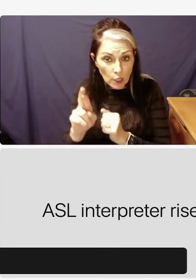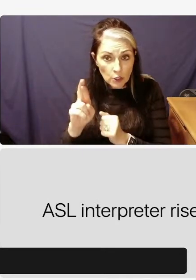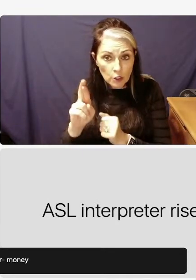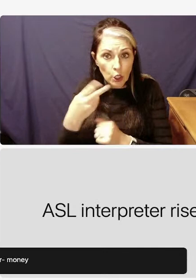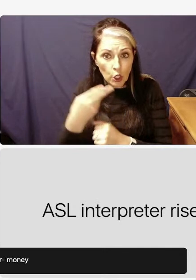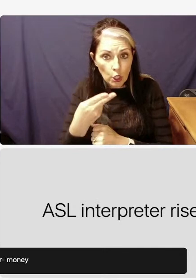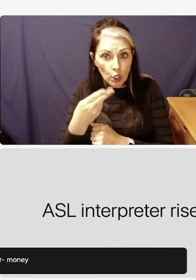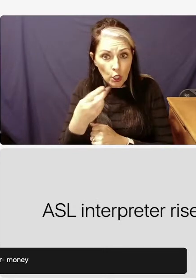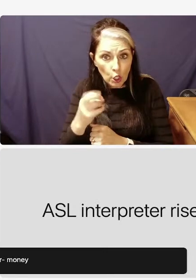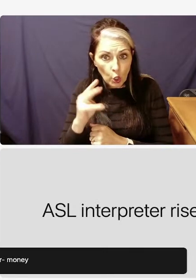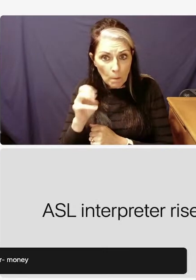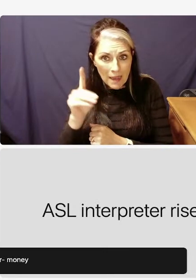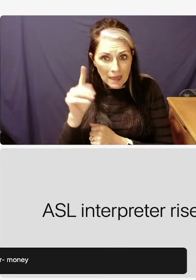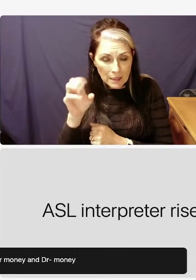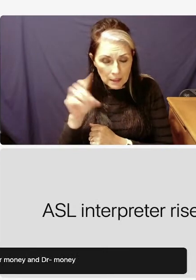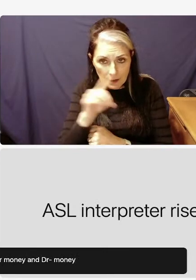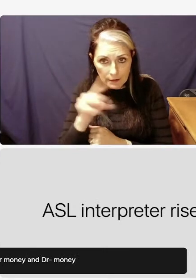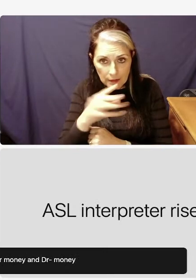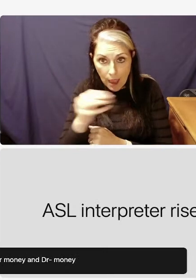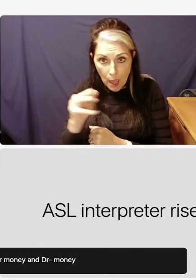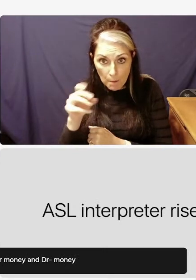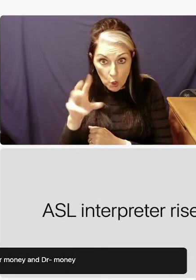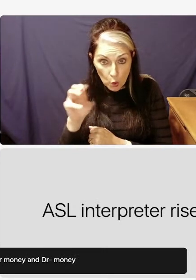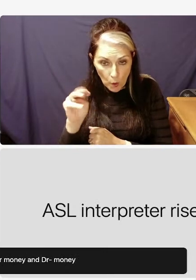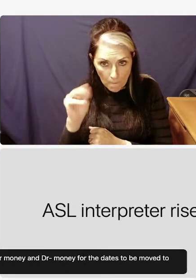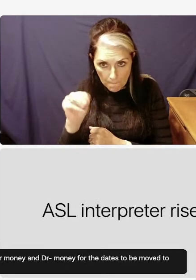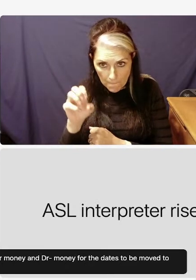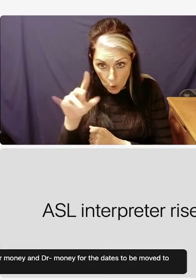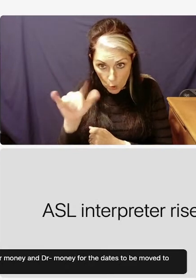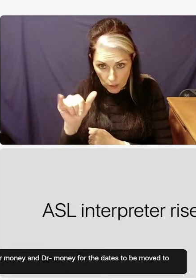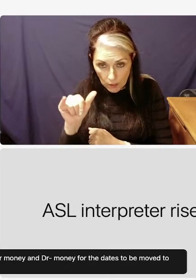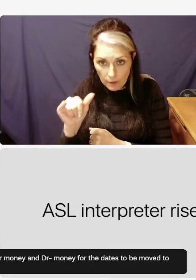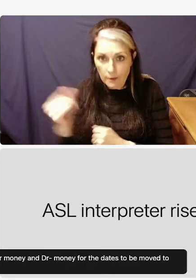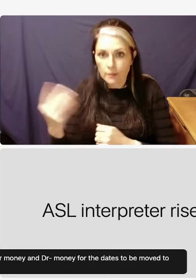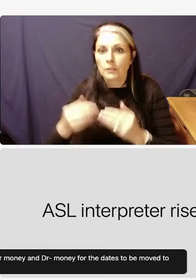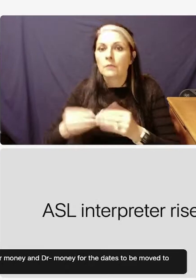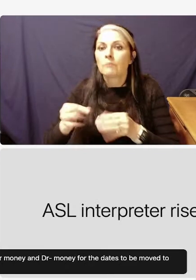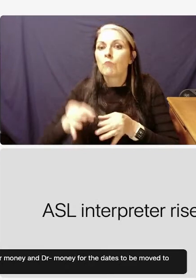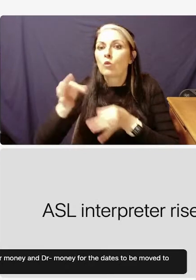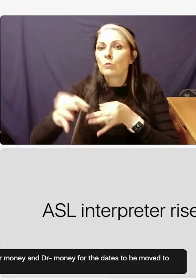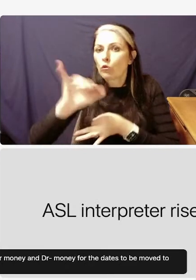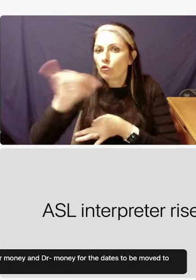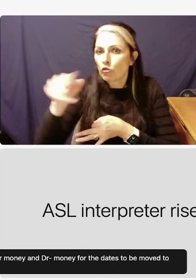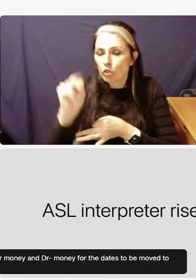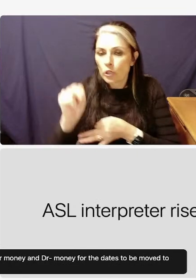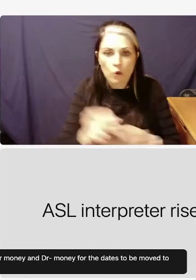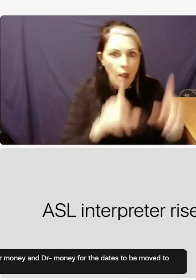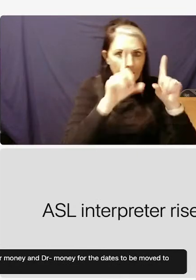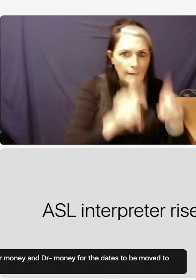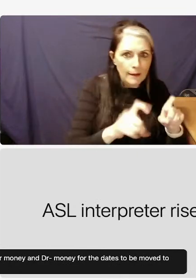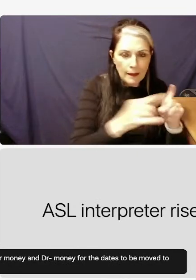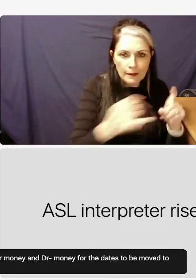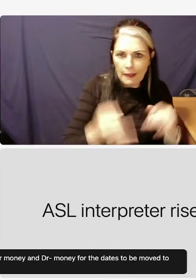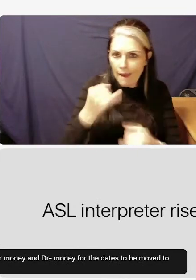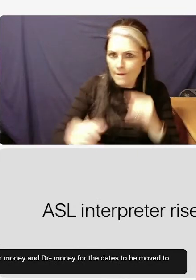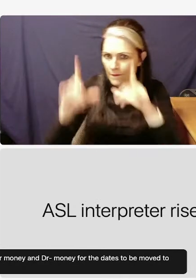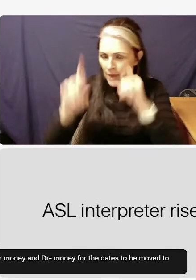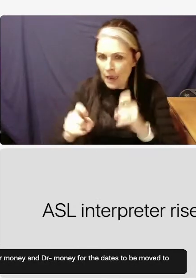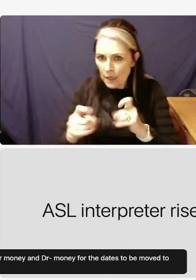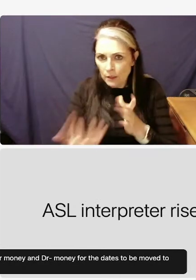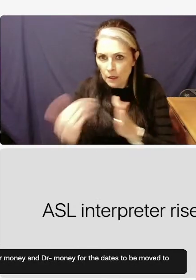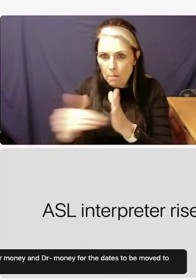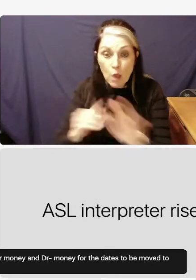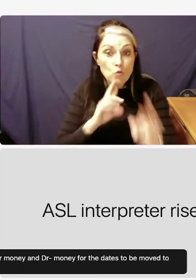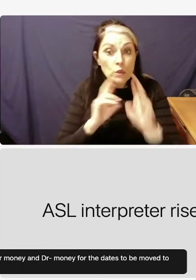and dr mooney for the dates to be moved to january so that we were not taking the test and finals back to back not the only response